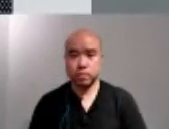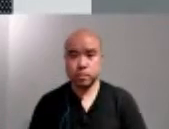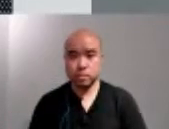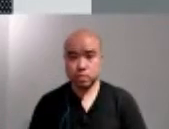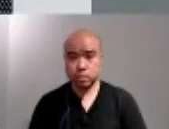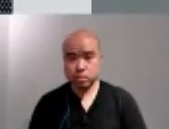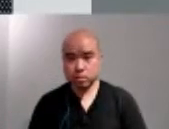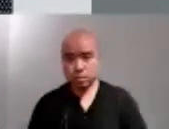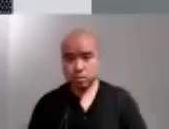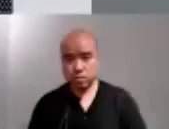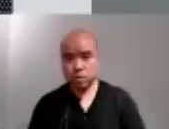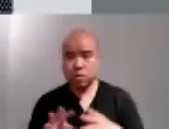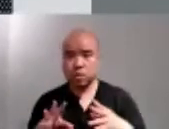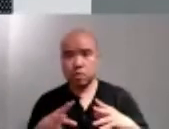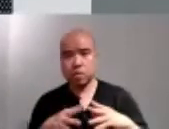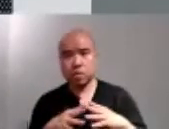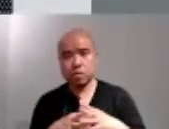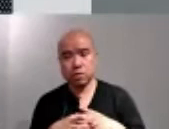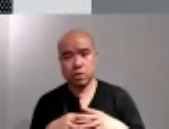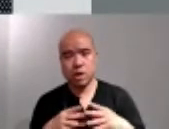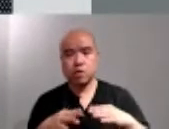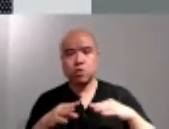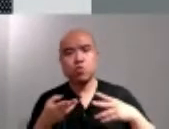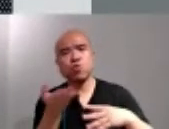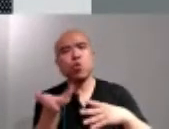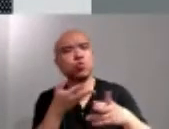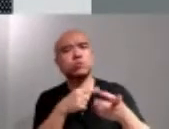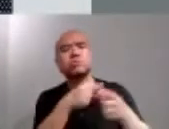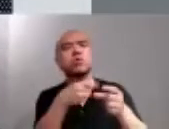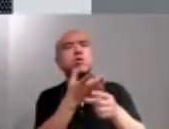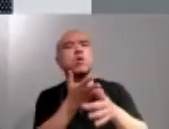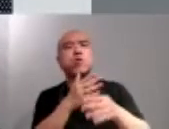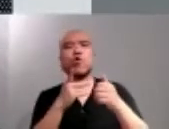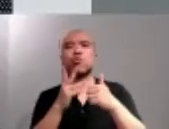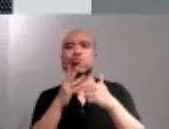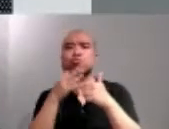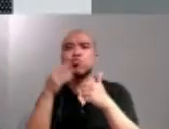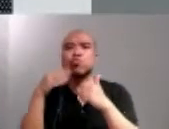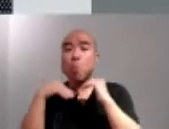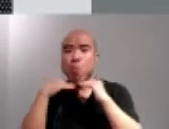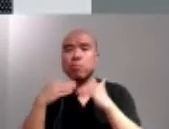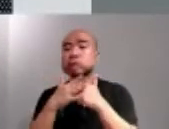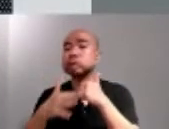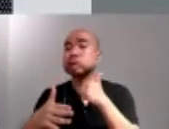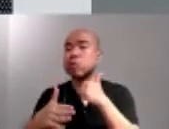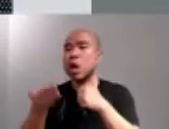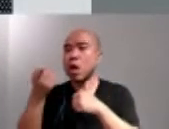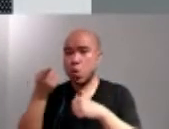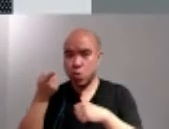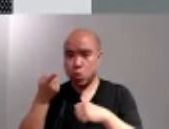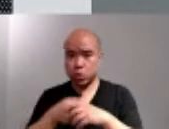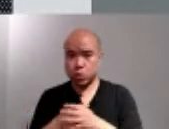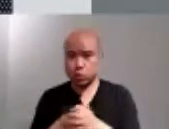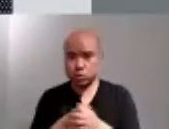branch offices to recognize the social impact. Therefore, the management is making effort to